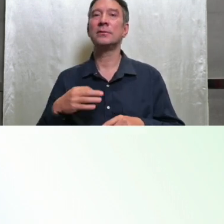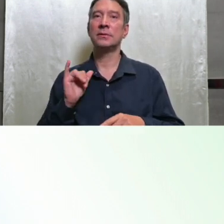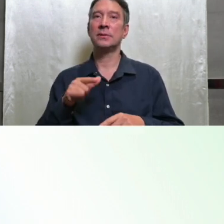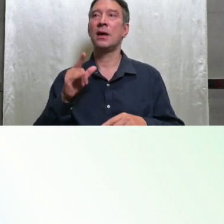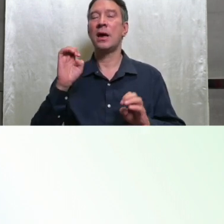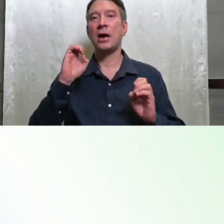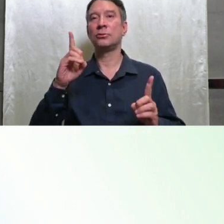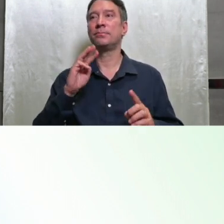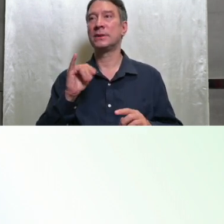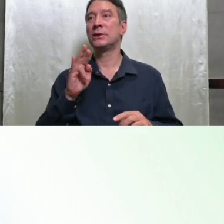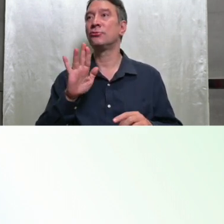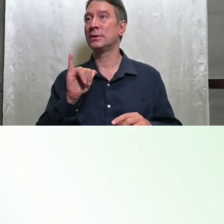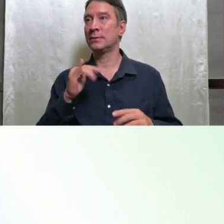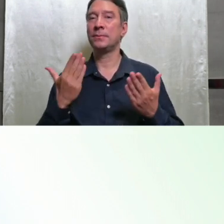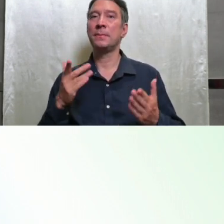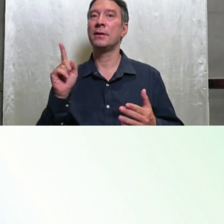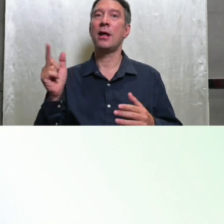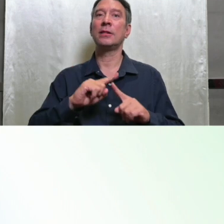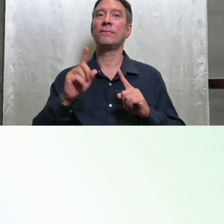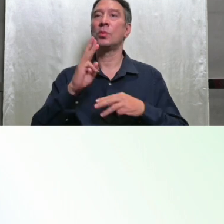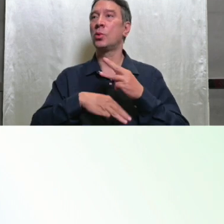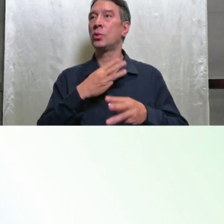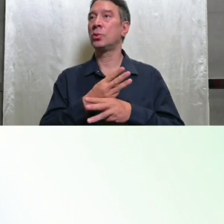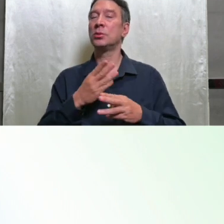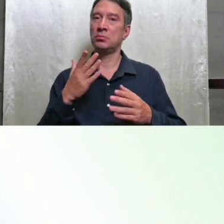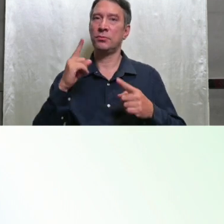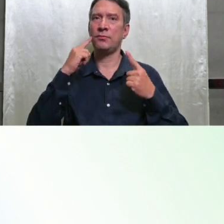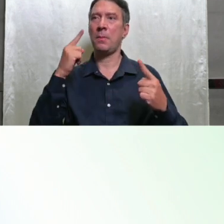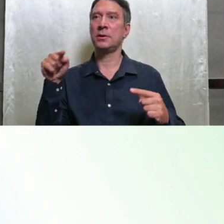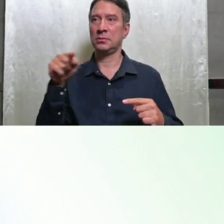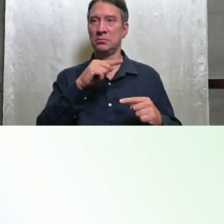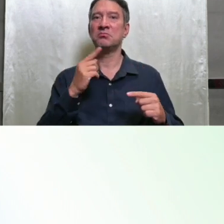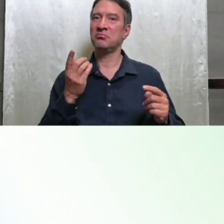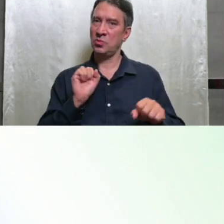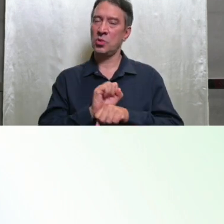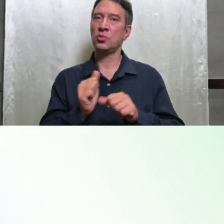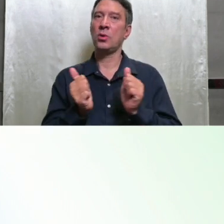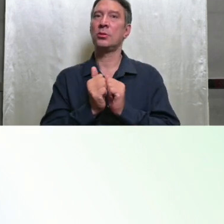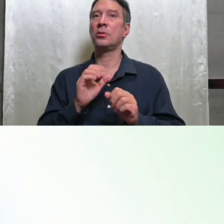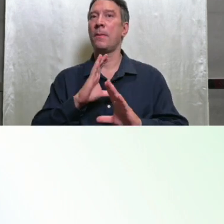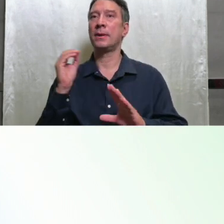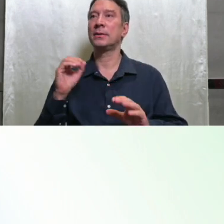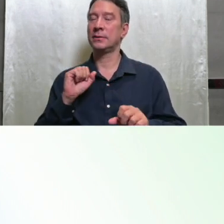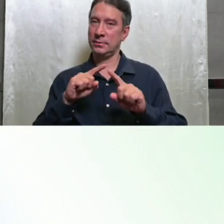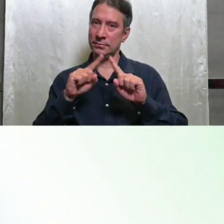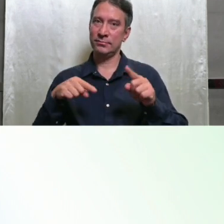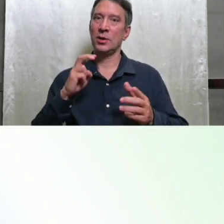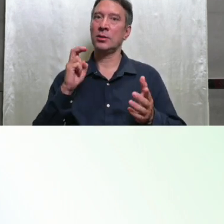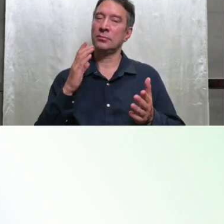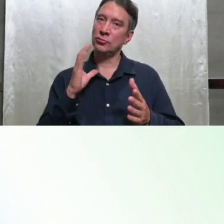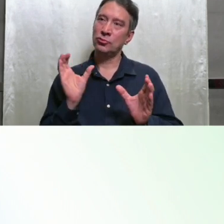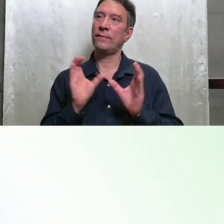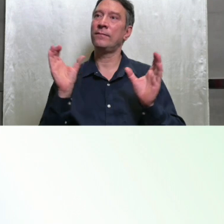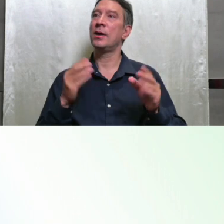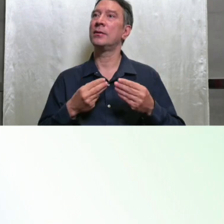these industry-recognized credentials. So this is just a snapshot. This is not everything we have, but just to tell you how